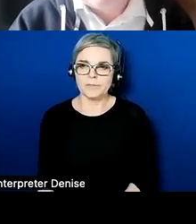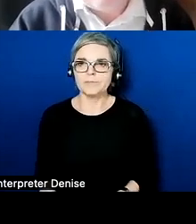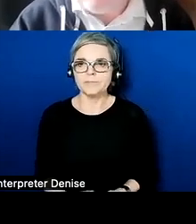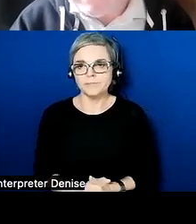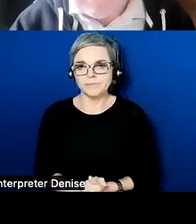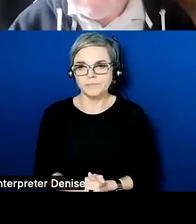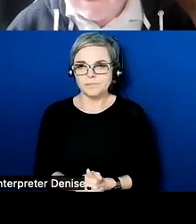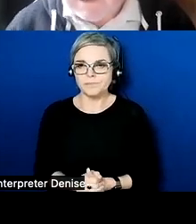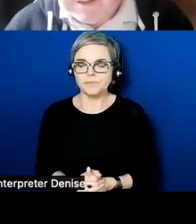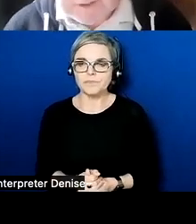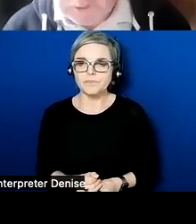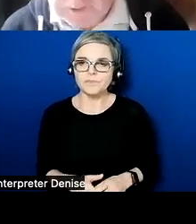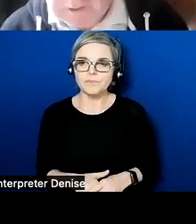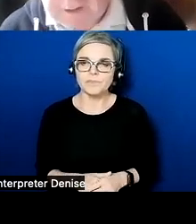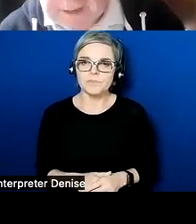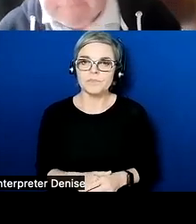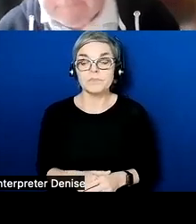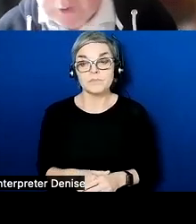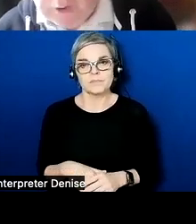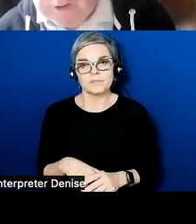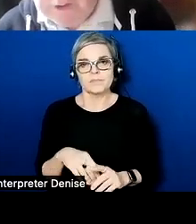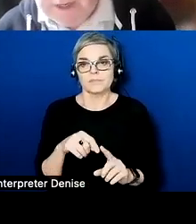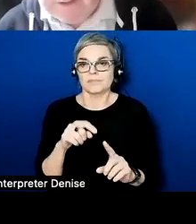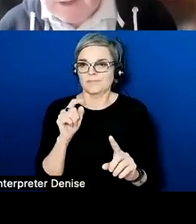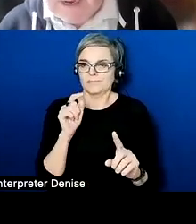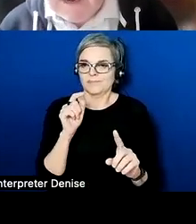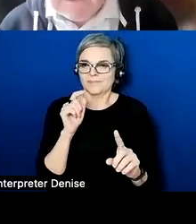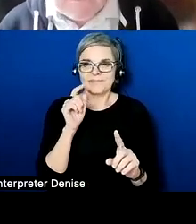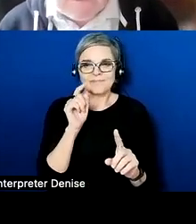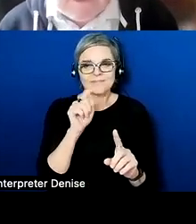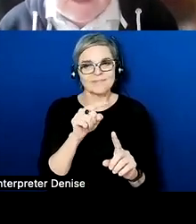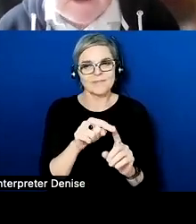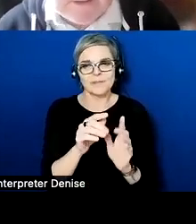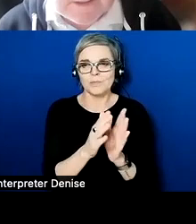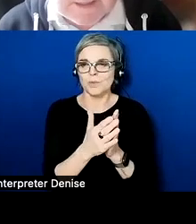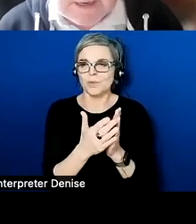this is a really, really super book. You